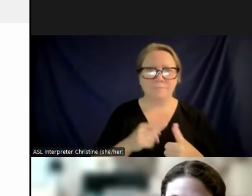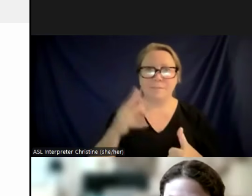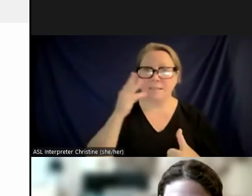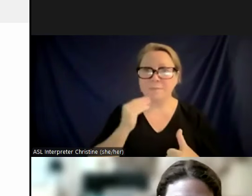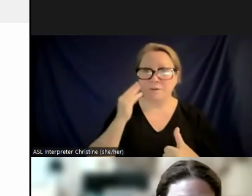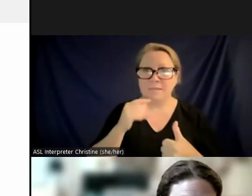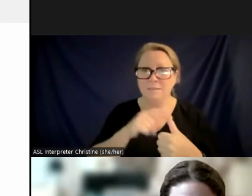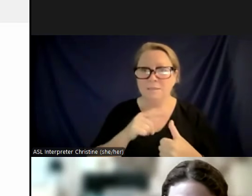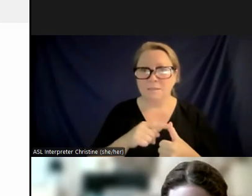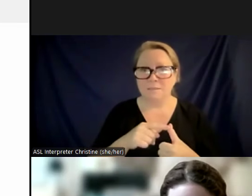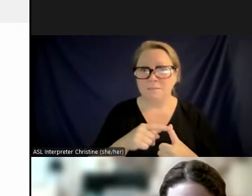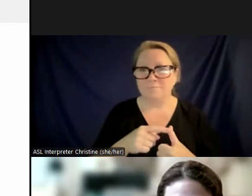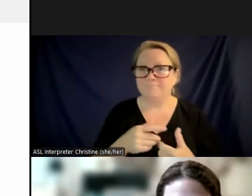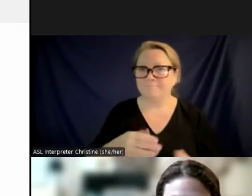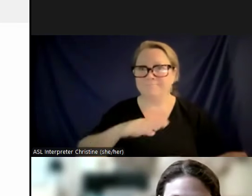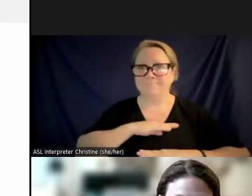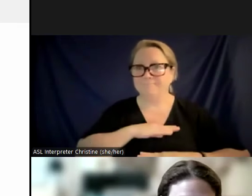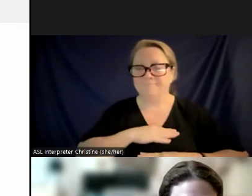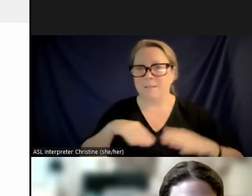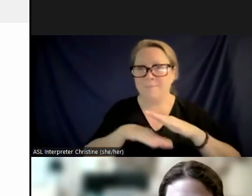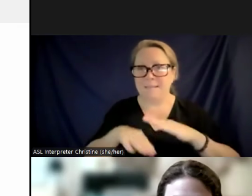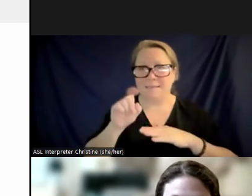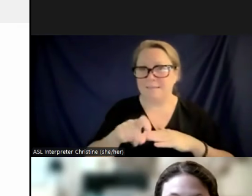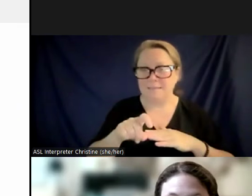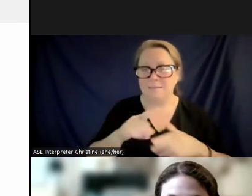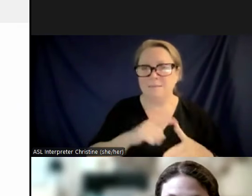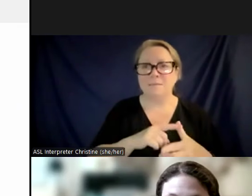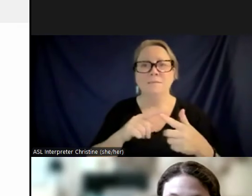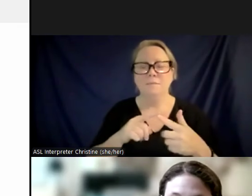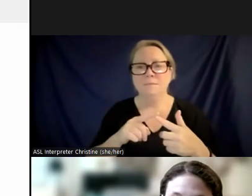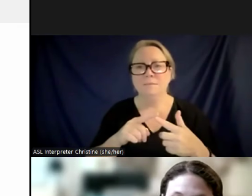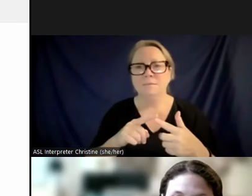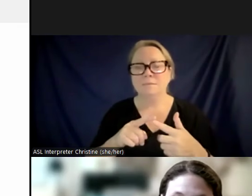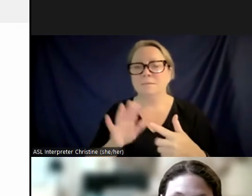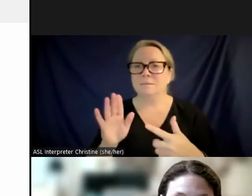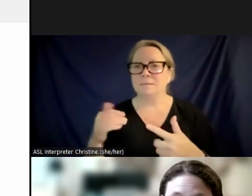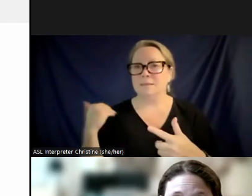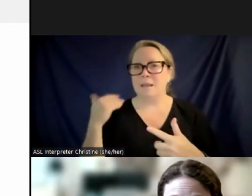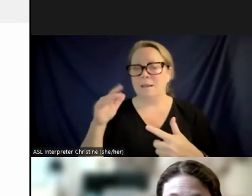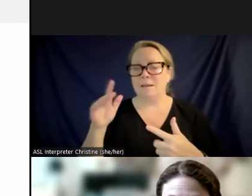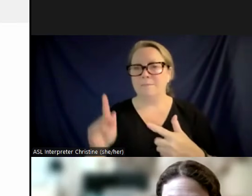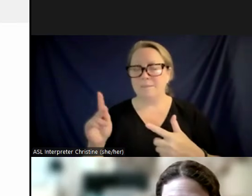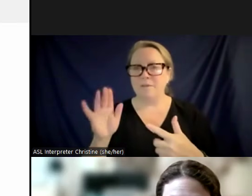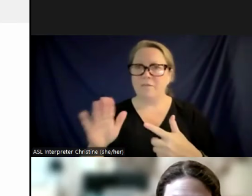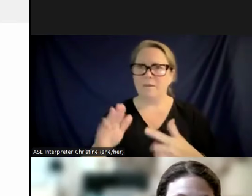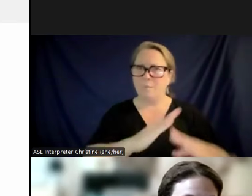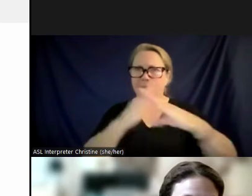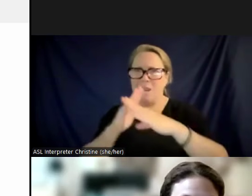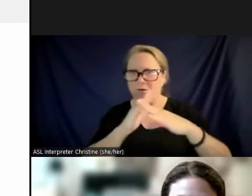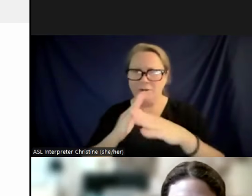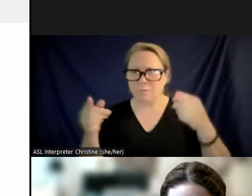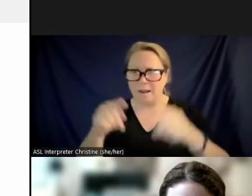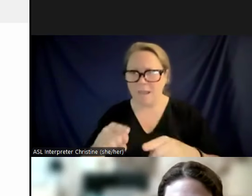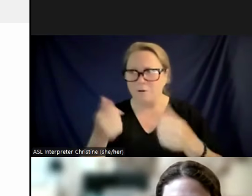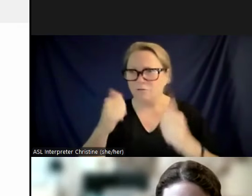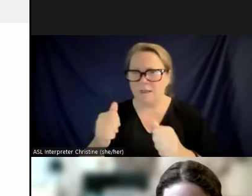meeting young people's basic needs. Second, young people's experiences or their barriers they encounter when